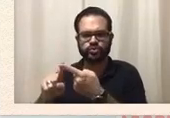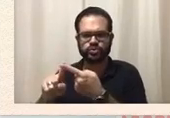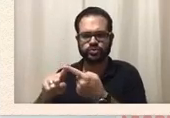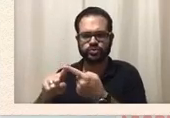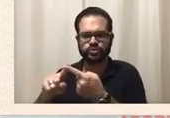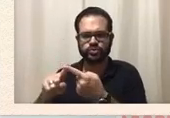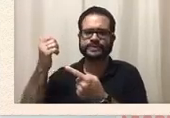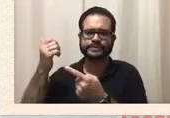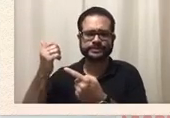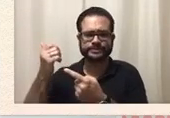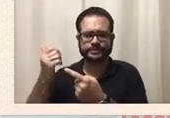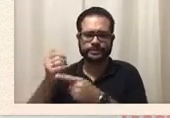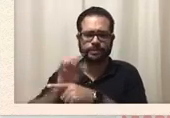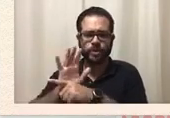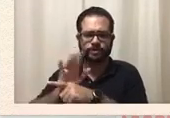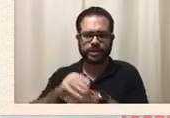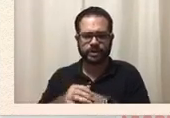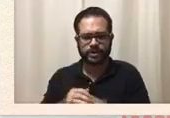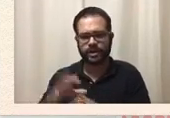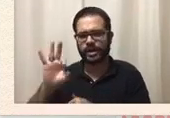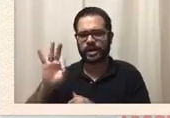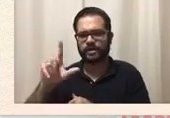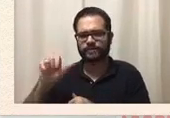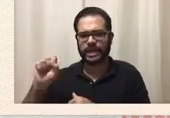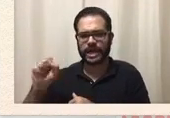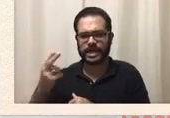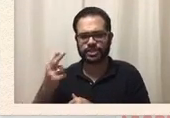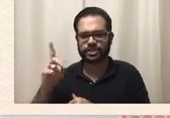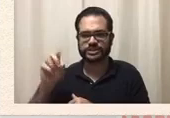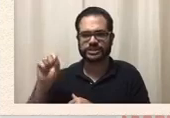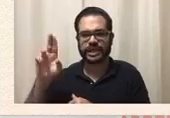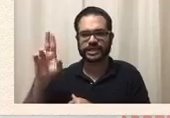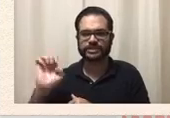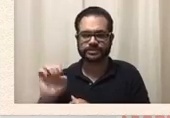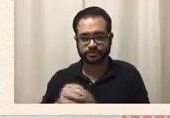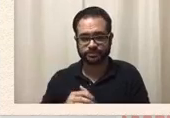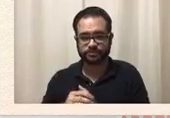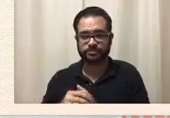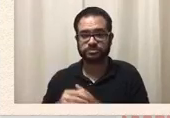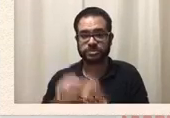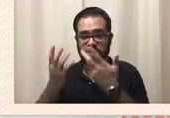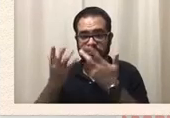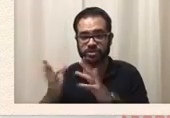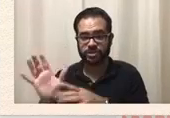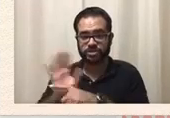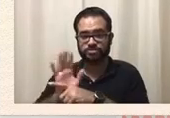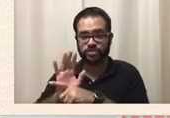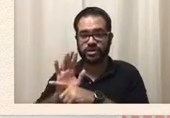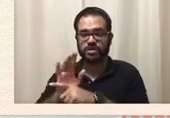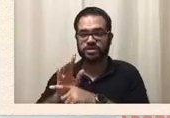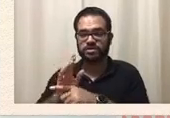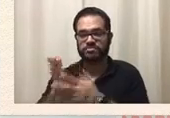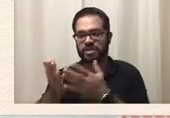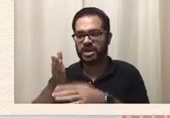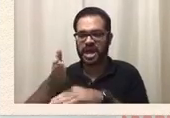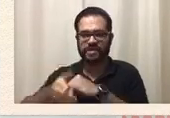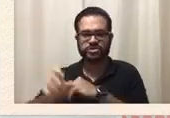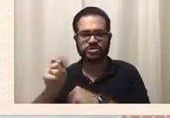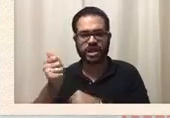Flashdance. After the movie came to an end, it was a little after 10, and I walked Lori back to her